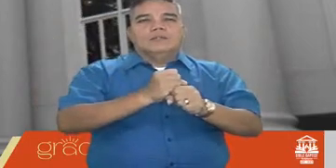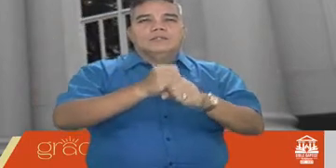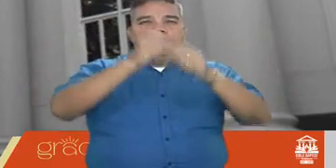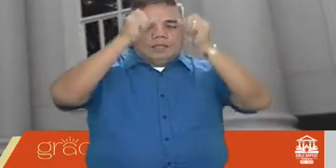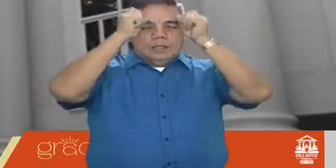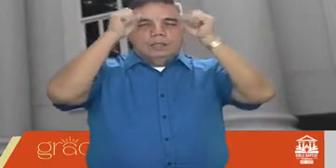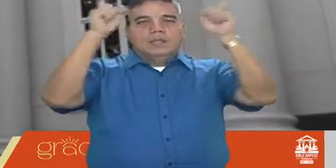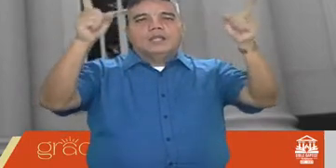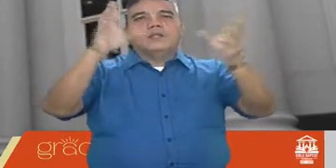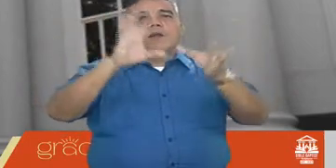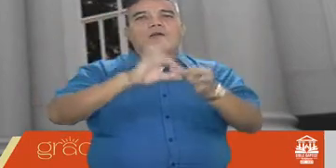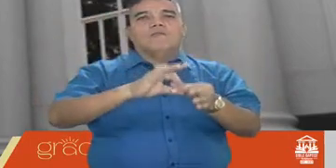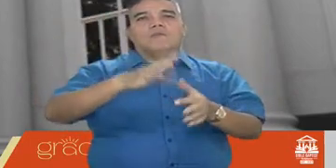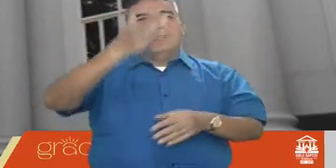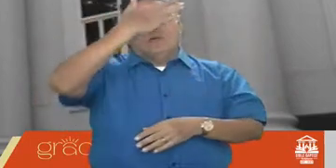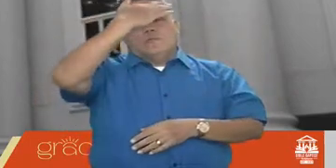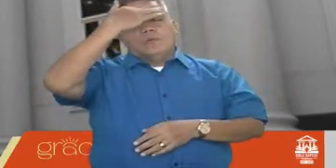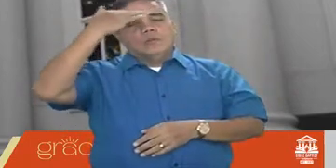grasp the dangers